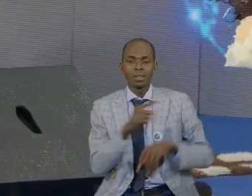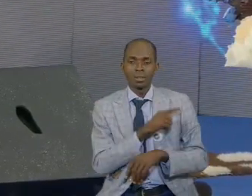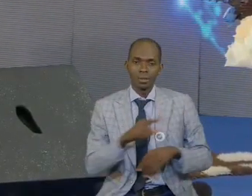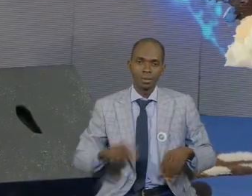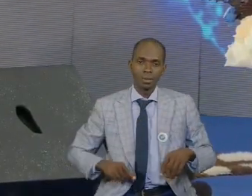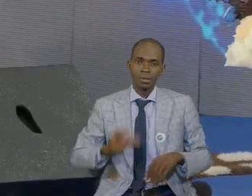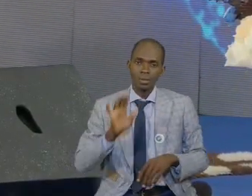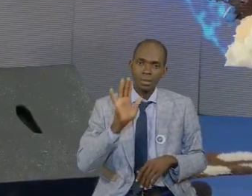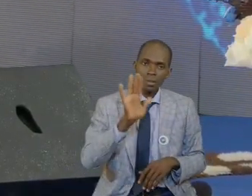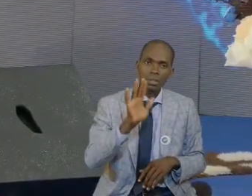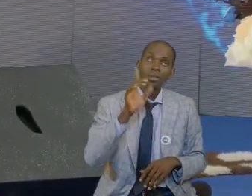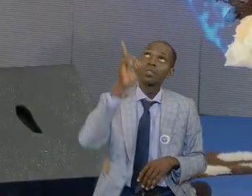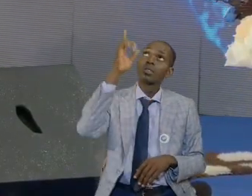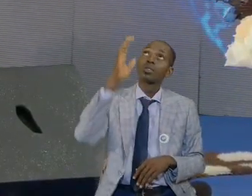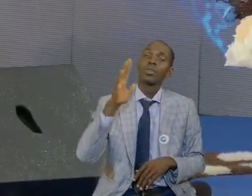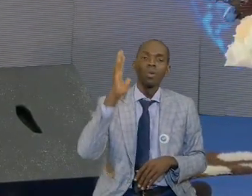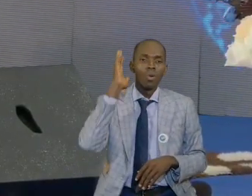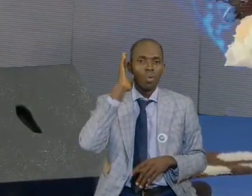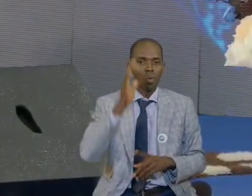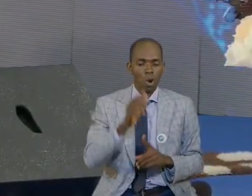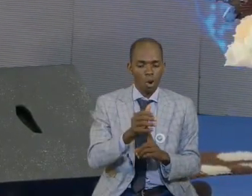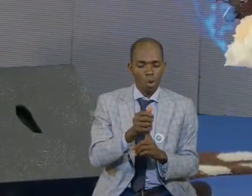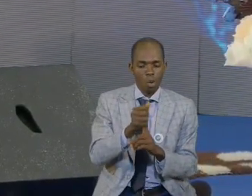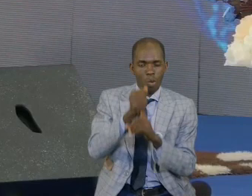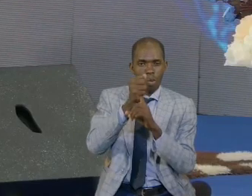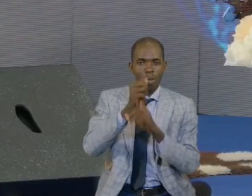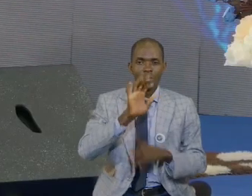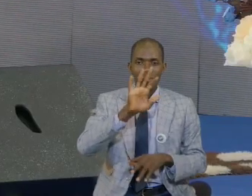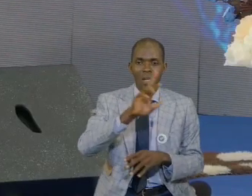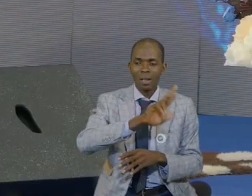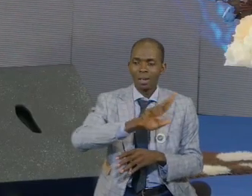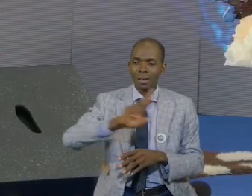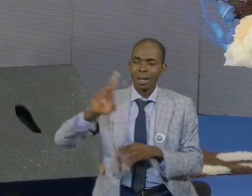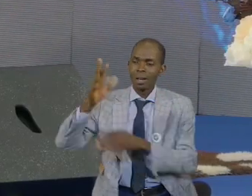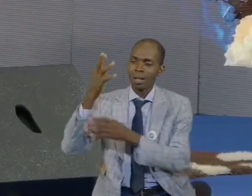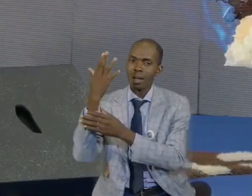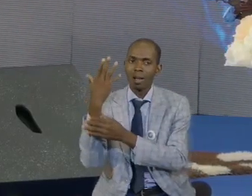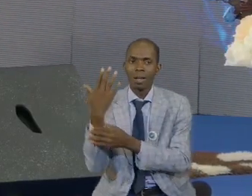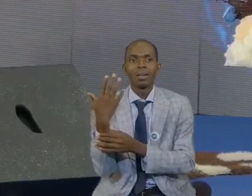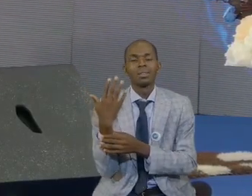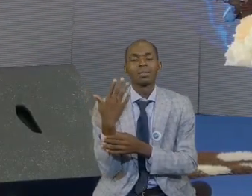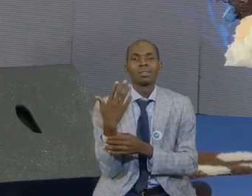God will hold thy right hand.